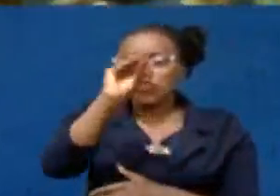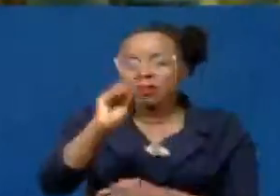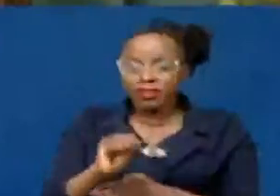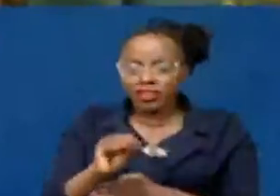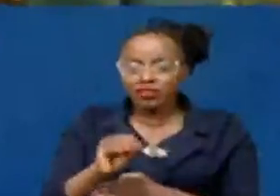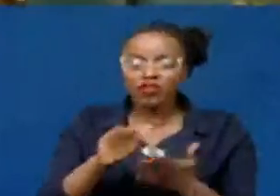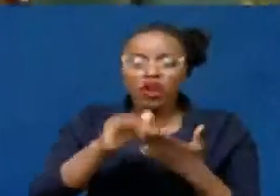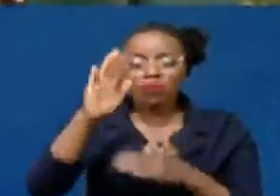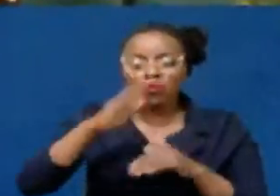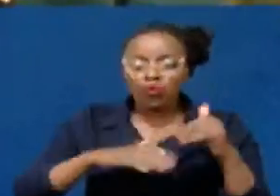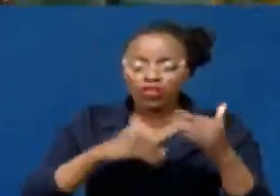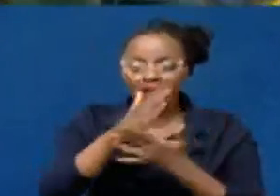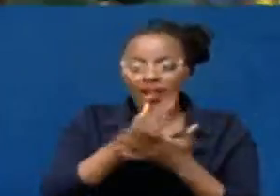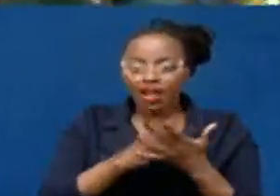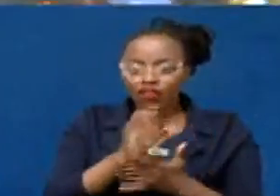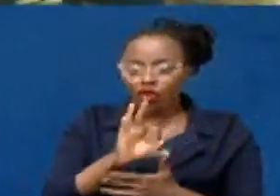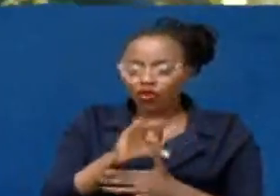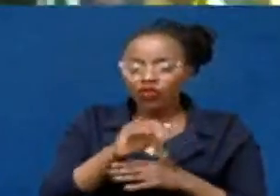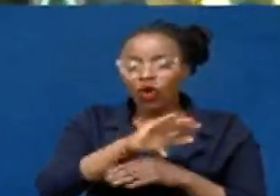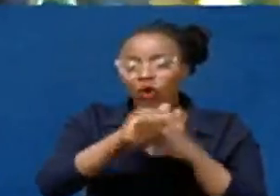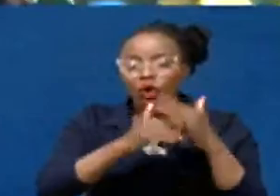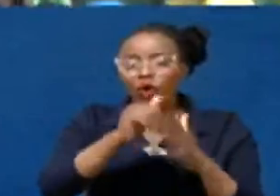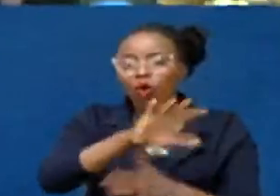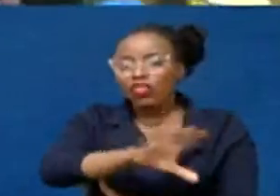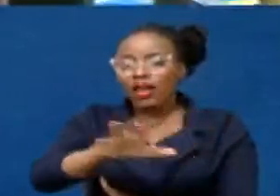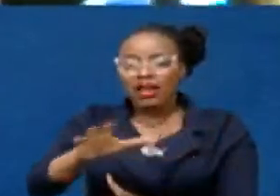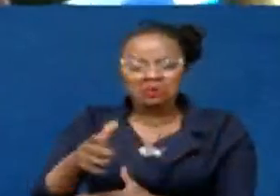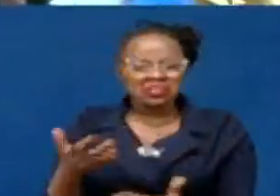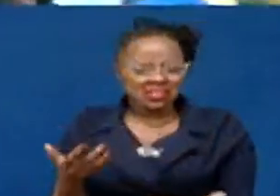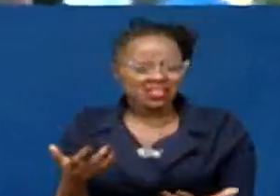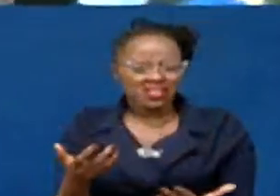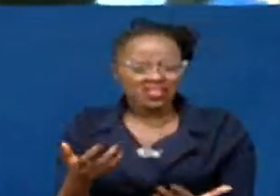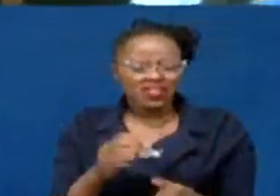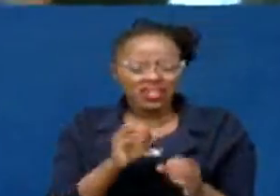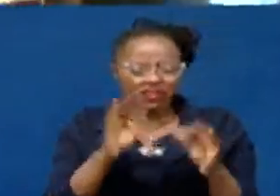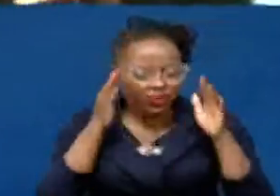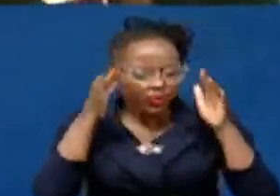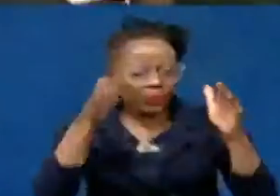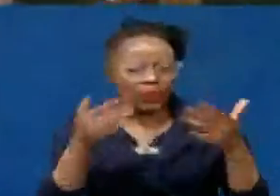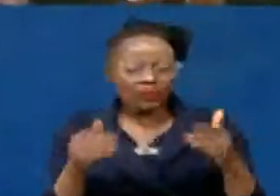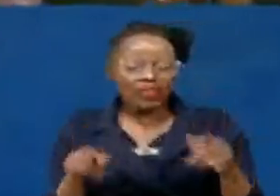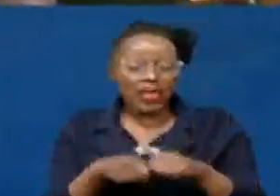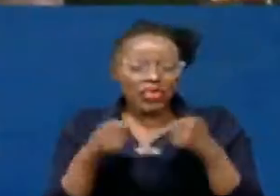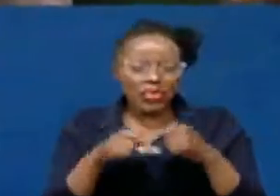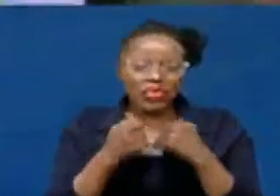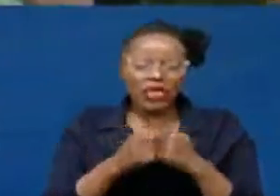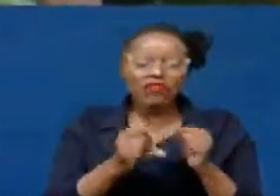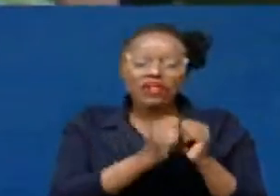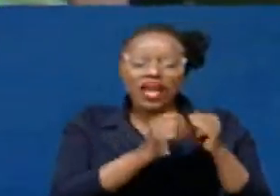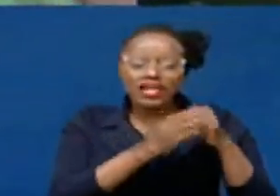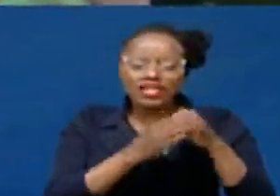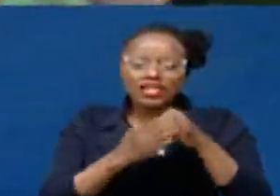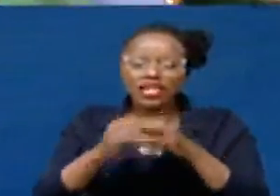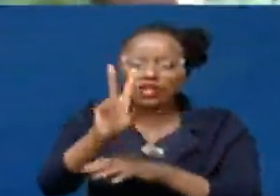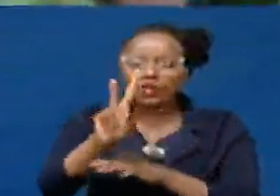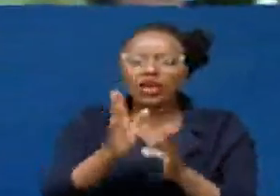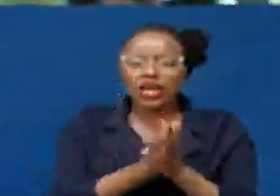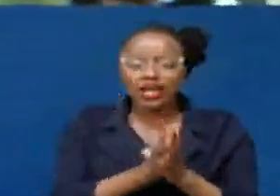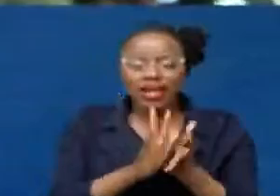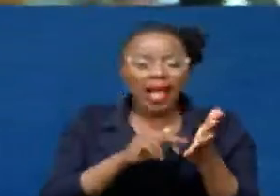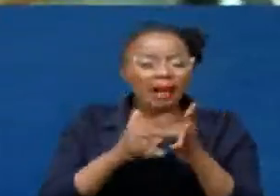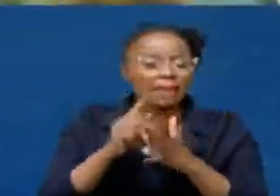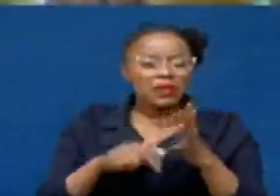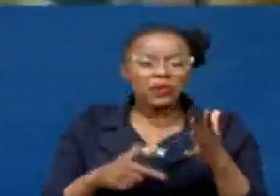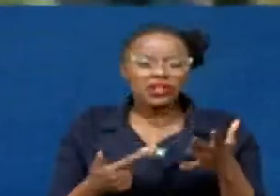25% in more than half of the counties. If you look at the chaos of 1992, and I